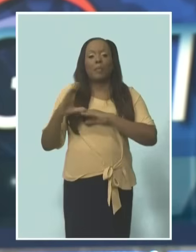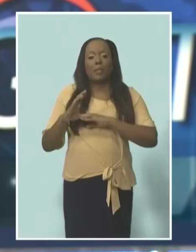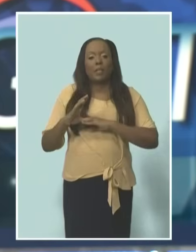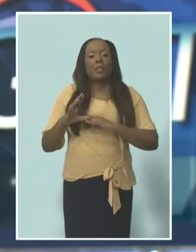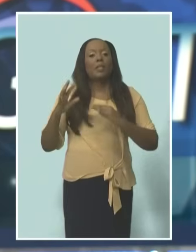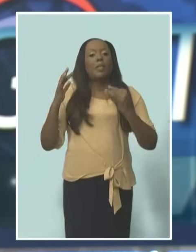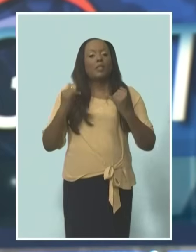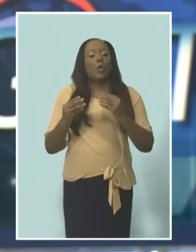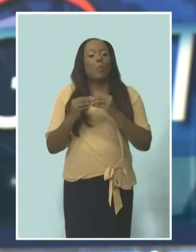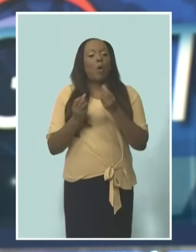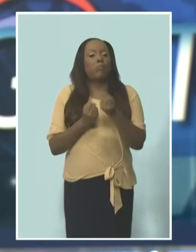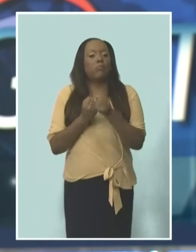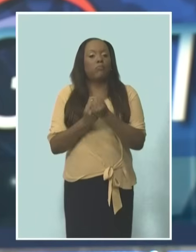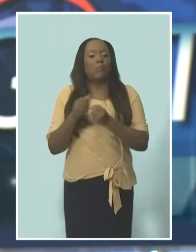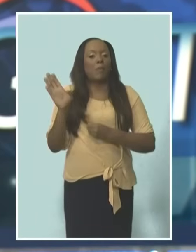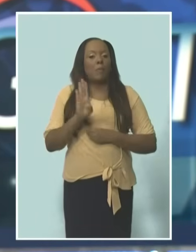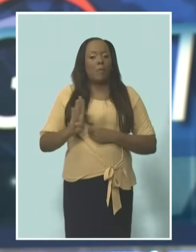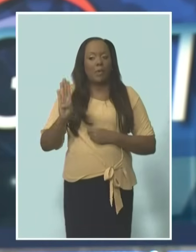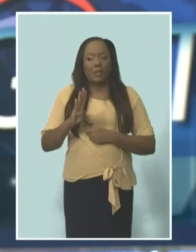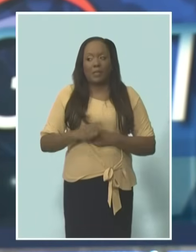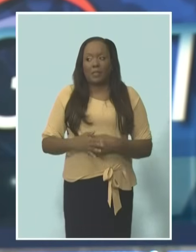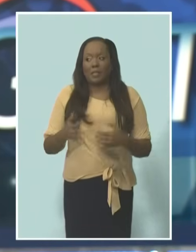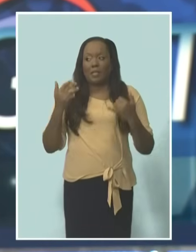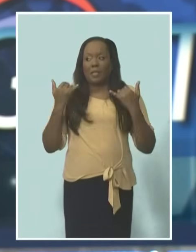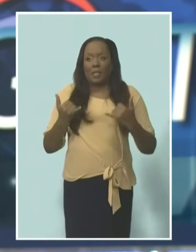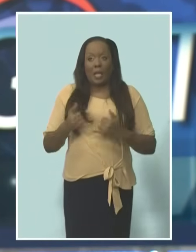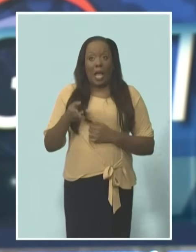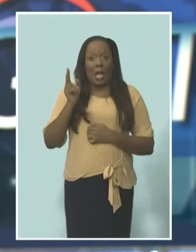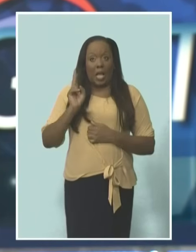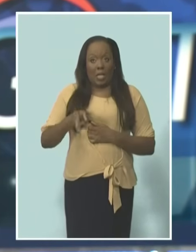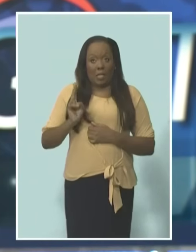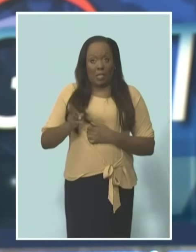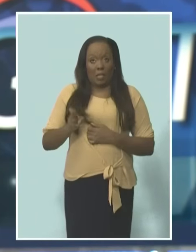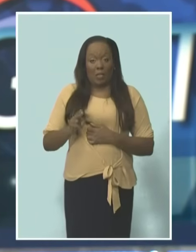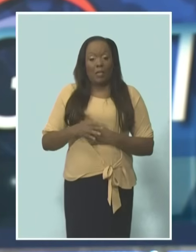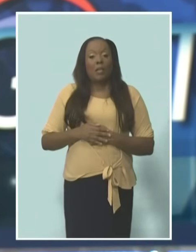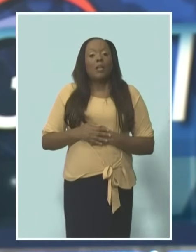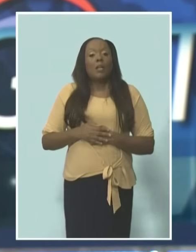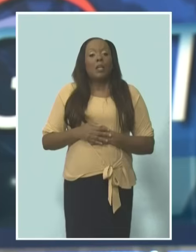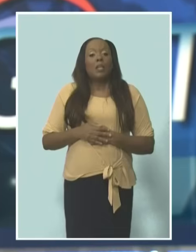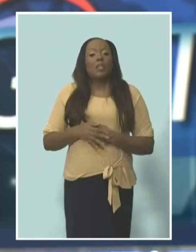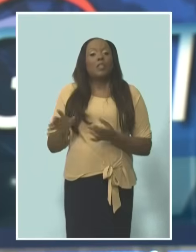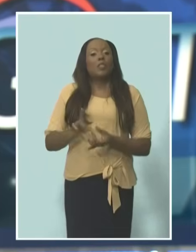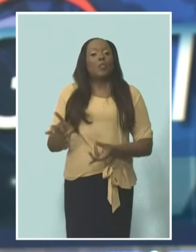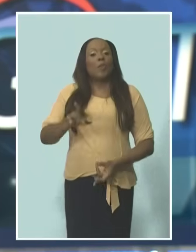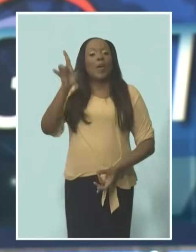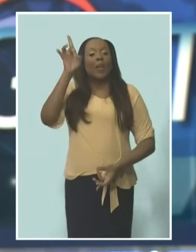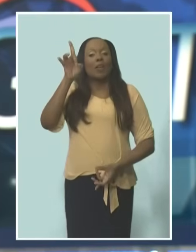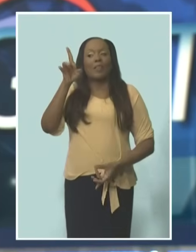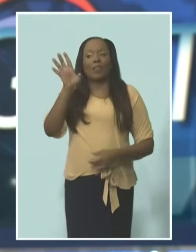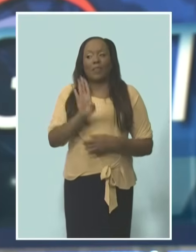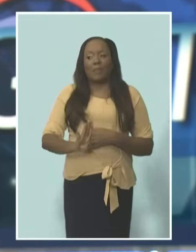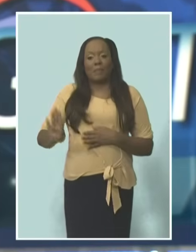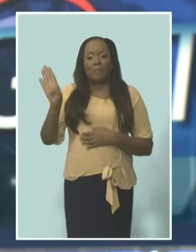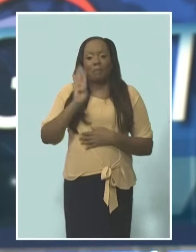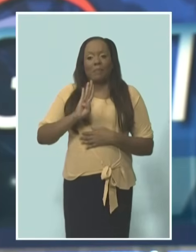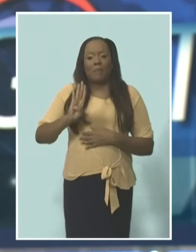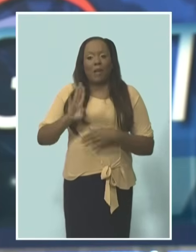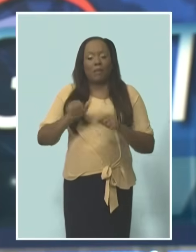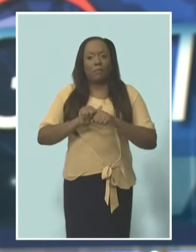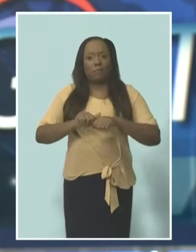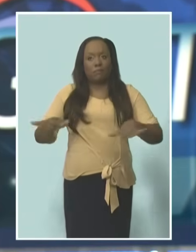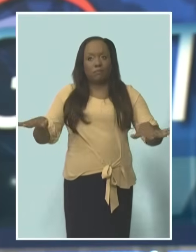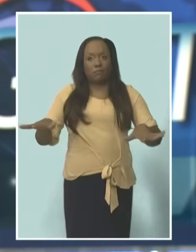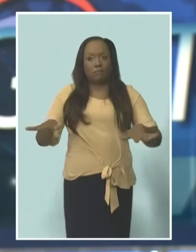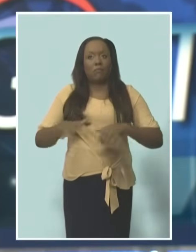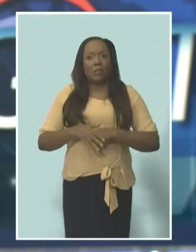Barbados. Today, history was created when the Spirit of Barbados InterCaribbean Airways aircraft was unveiled at the Granny Adams